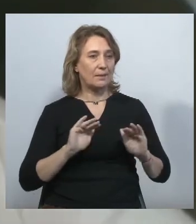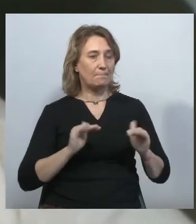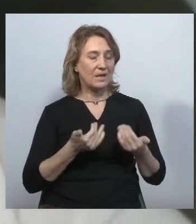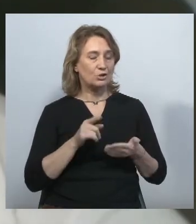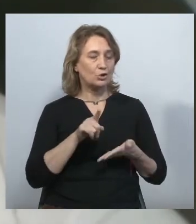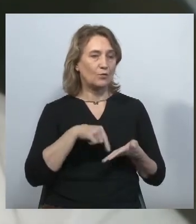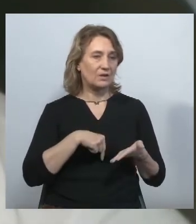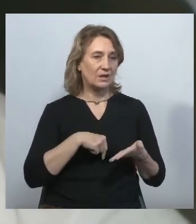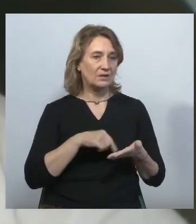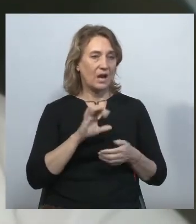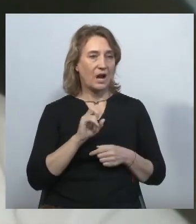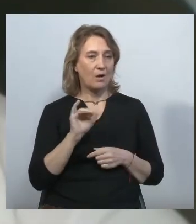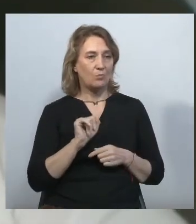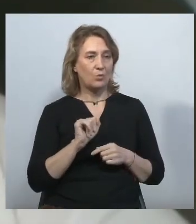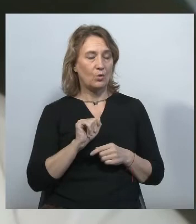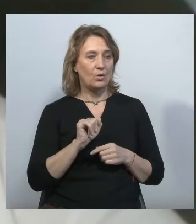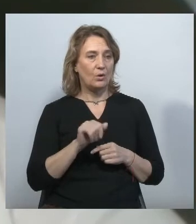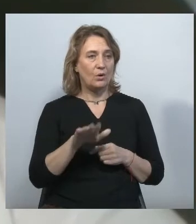if the media violates the law,